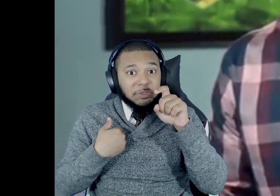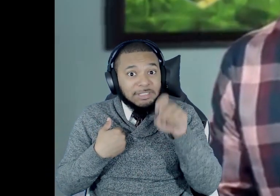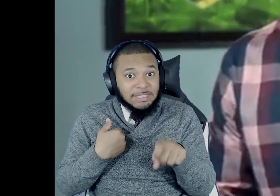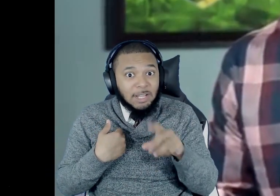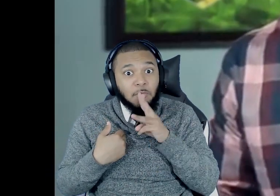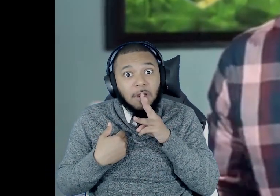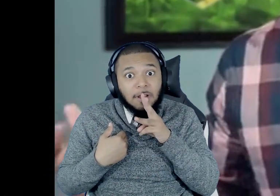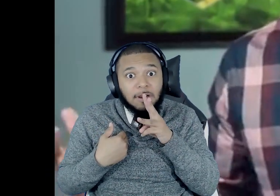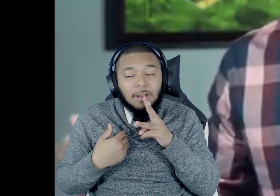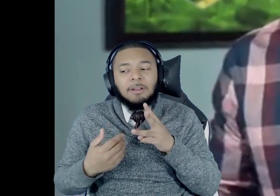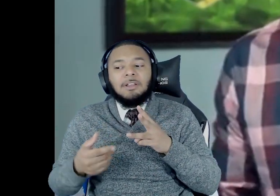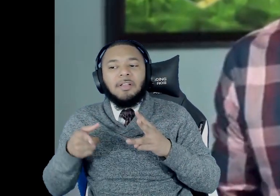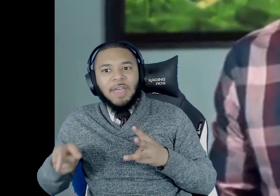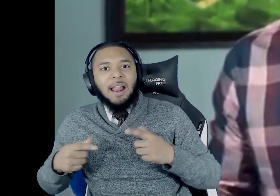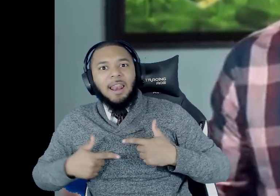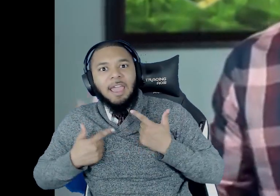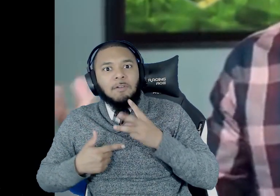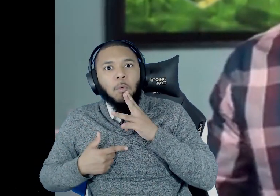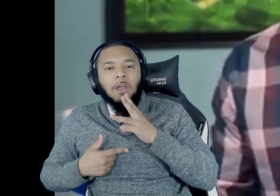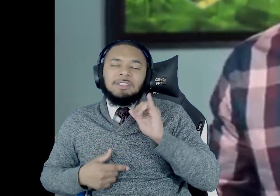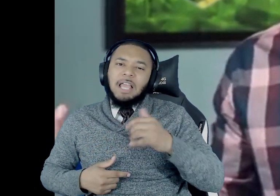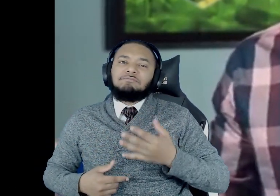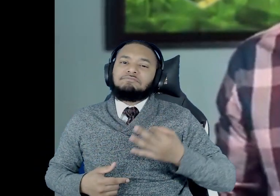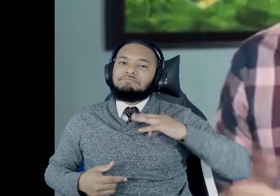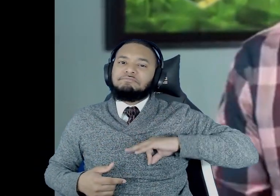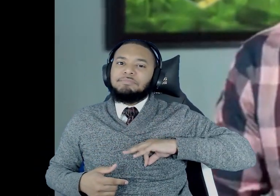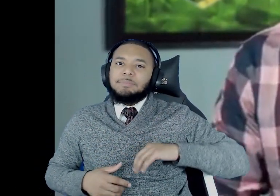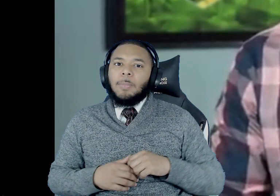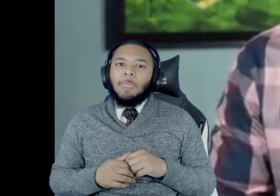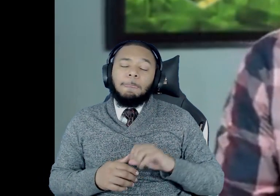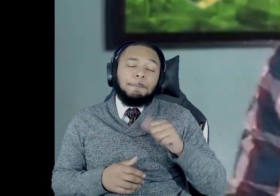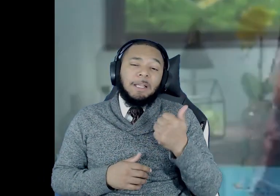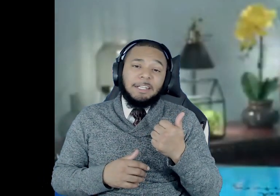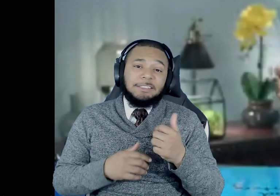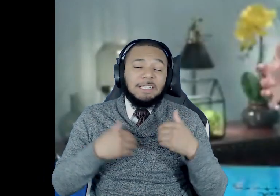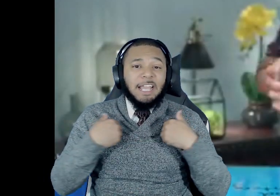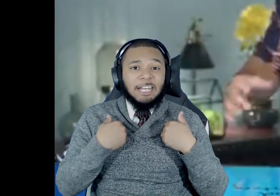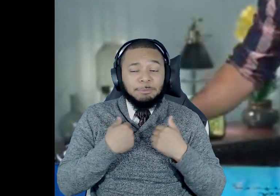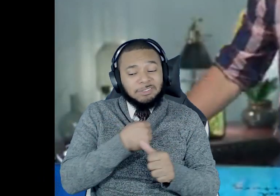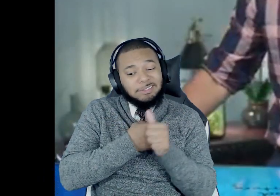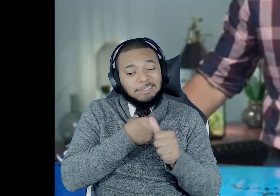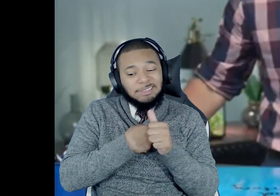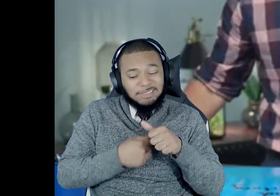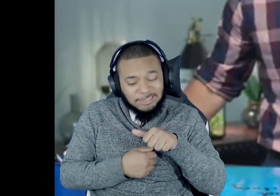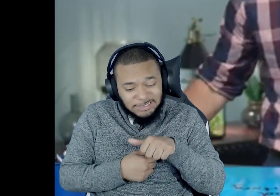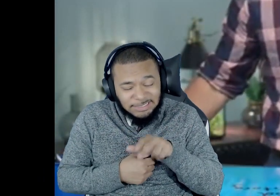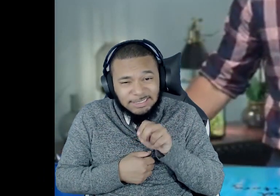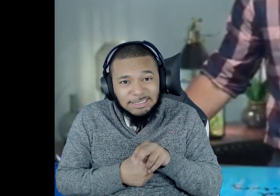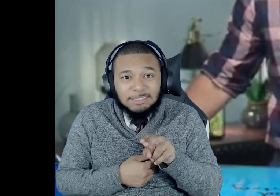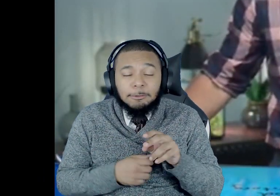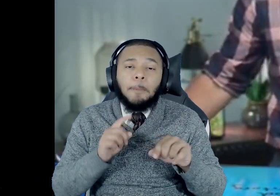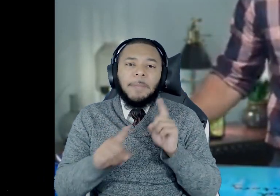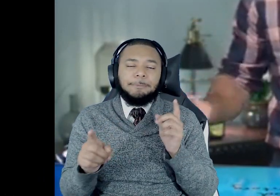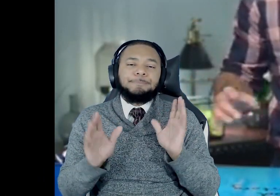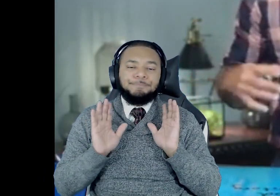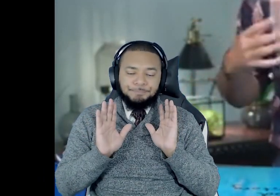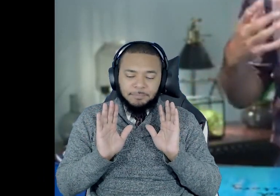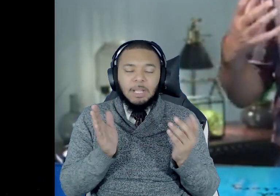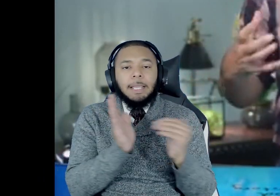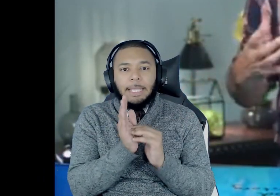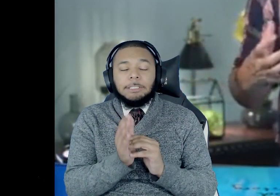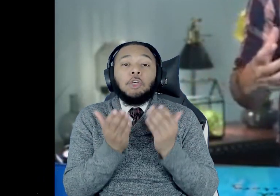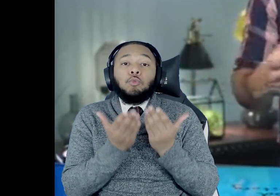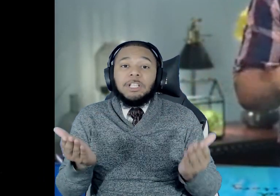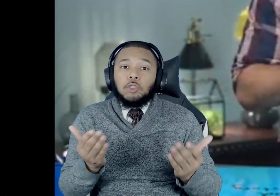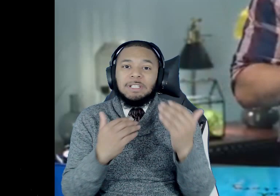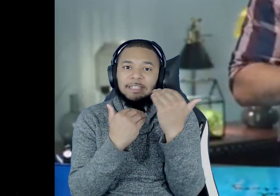and the other organisms have to just be willing to take that risk because they have to have water. So these resources, like I said, because they're finite,